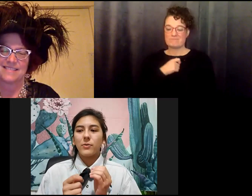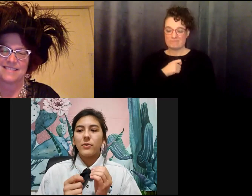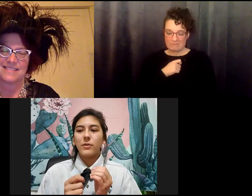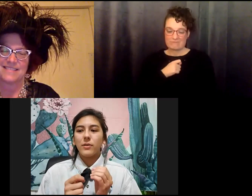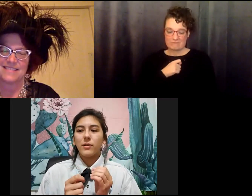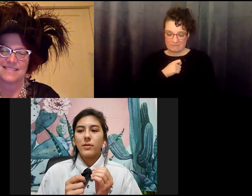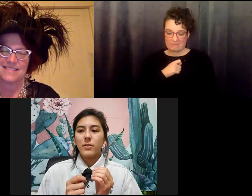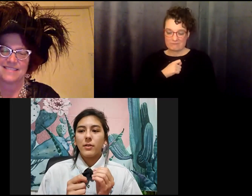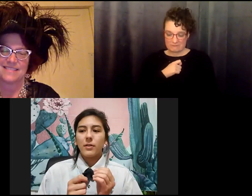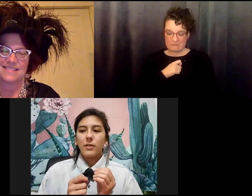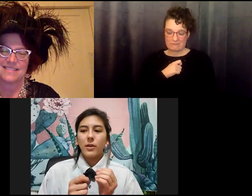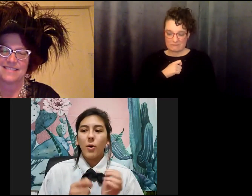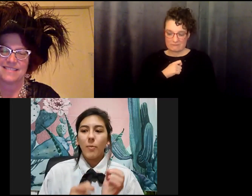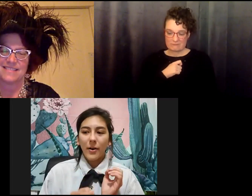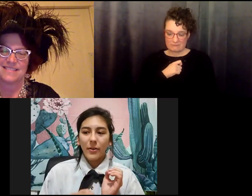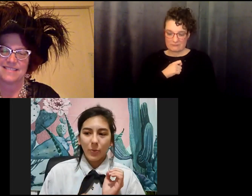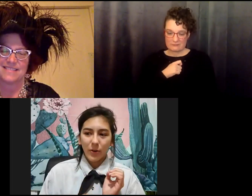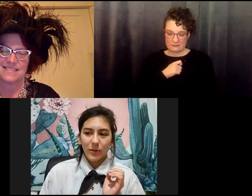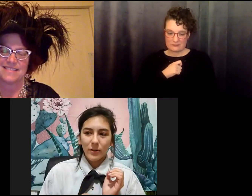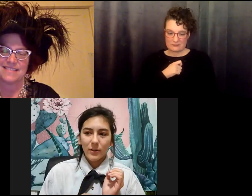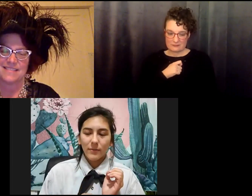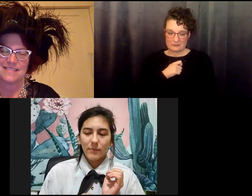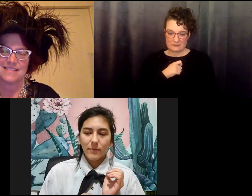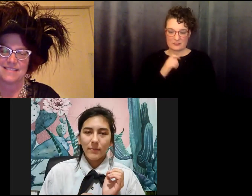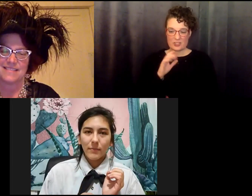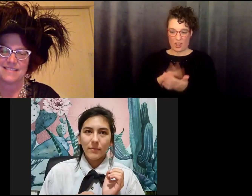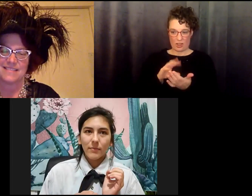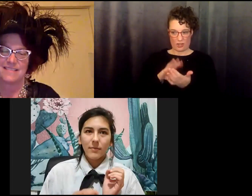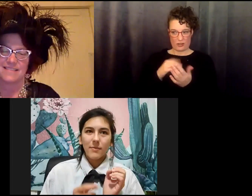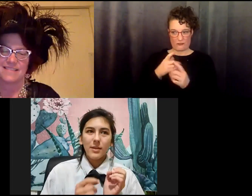to go about in the world